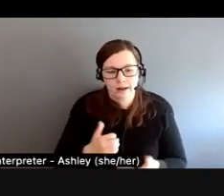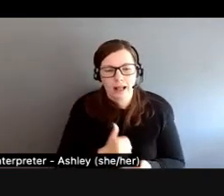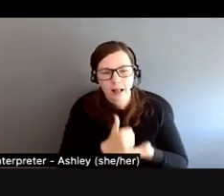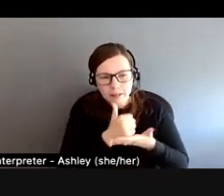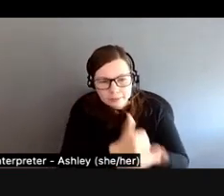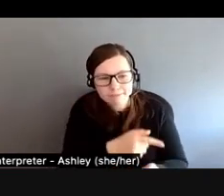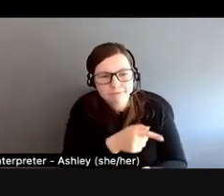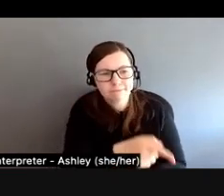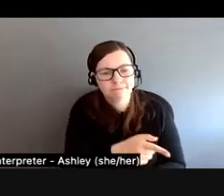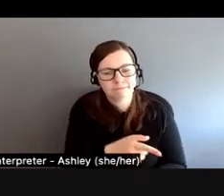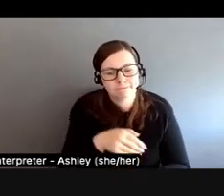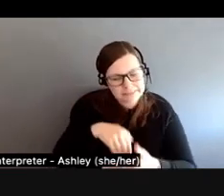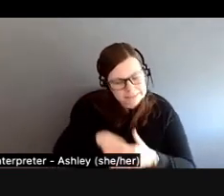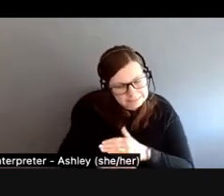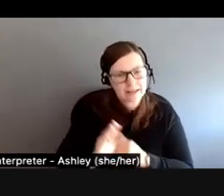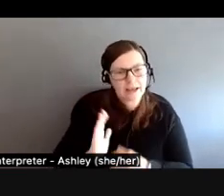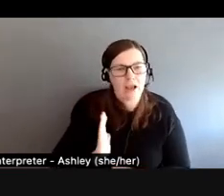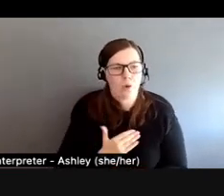we started this kind of